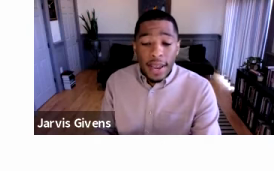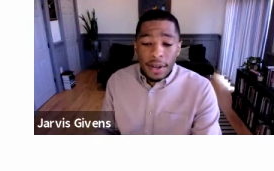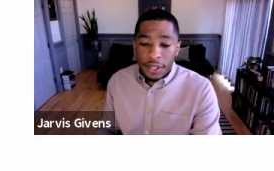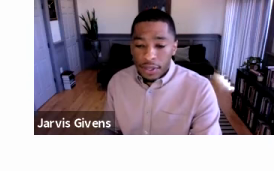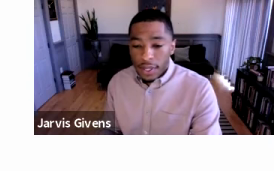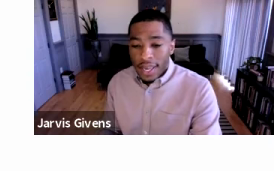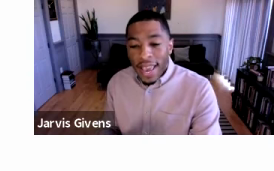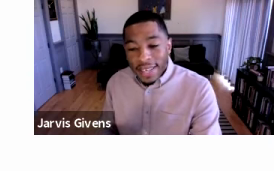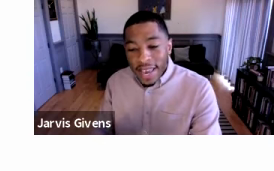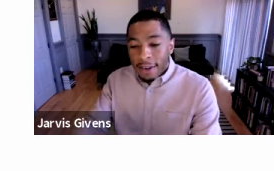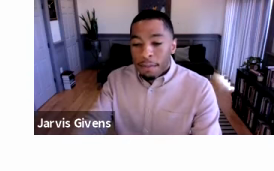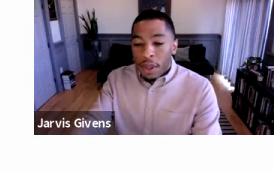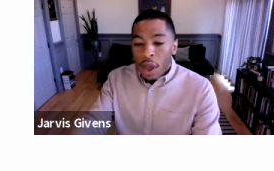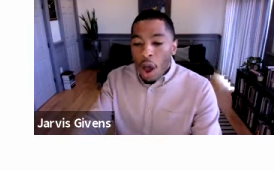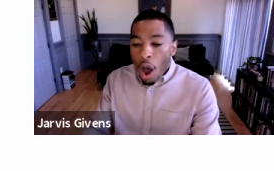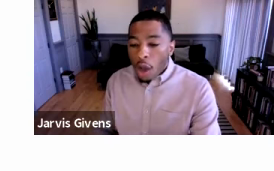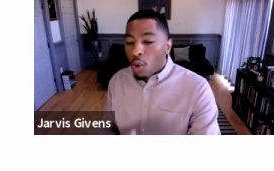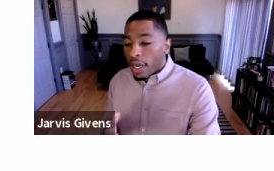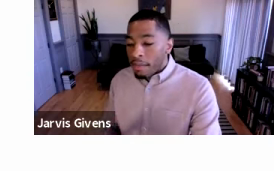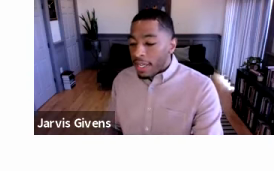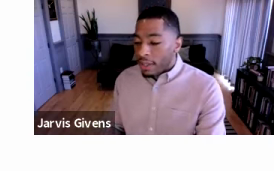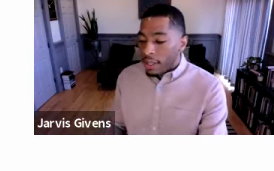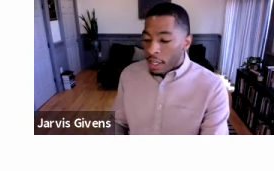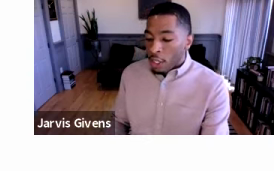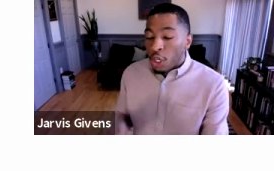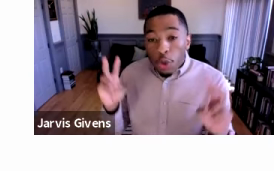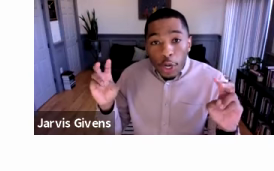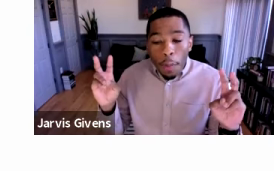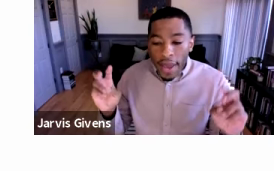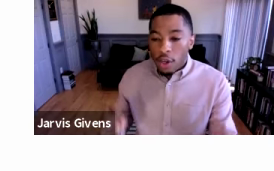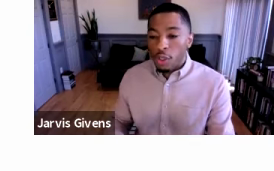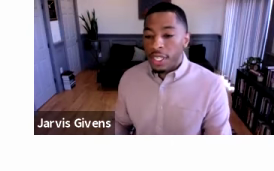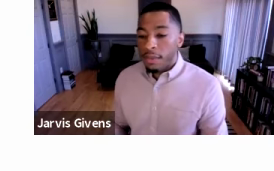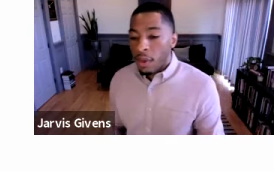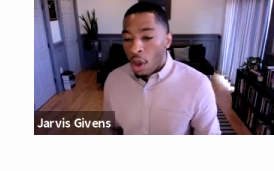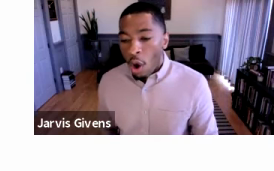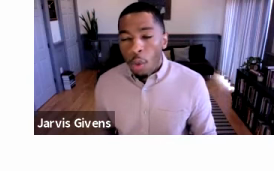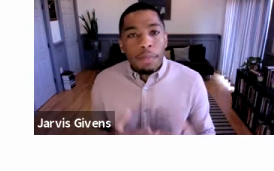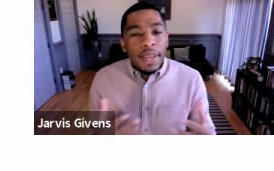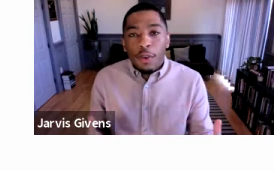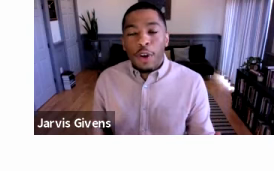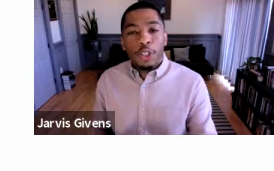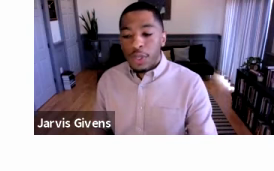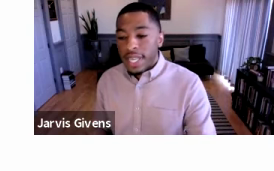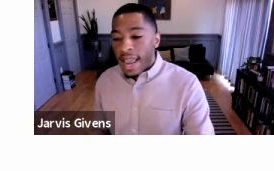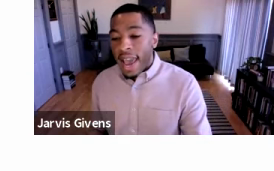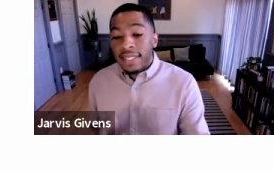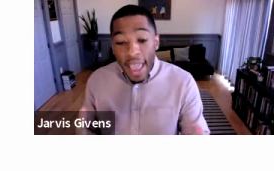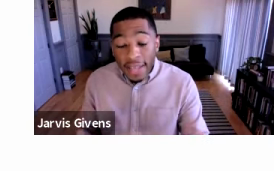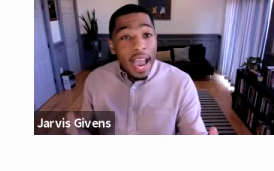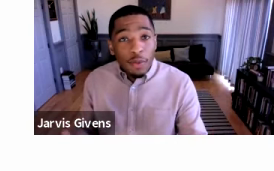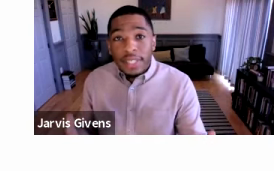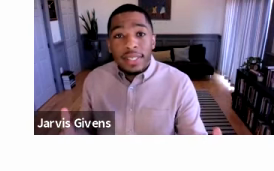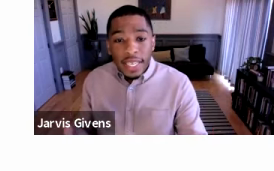rightful inheritors. And yet, all who are committed to critical pedagogy, or what many refer to today